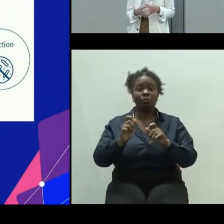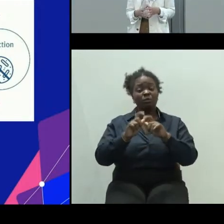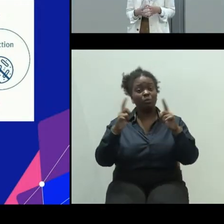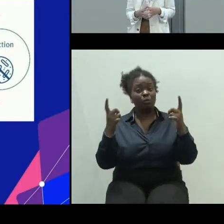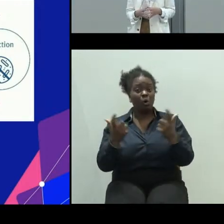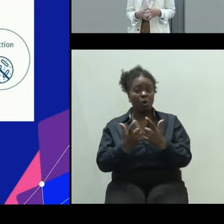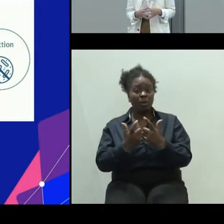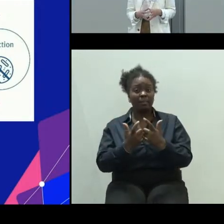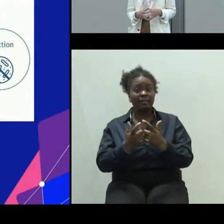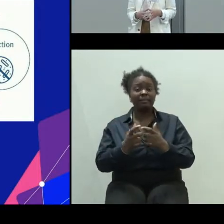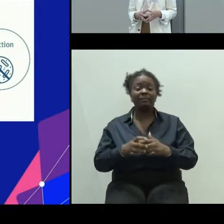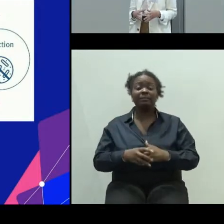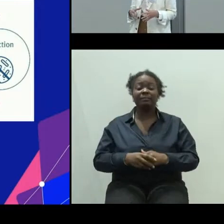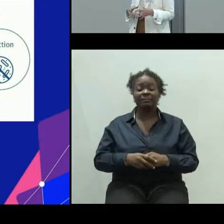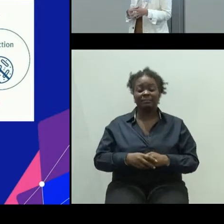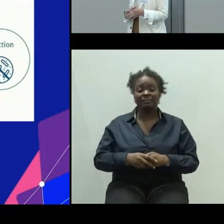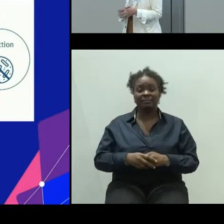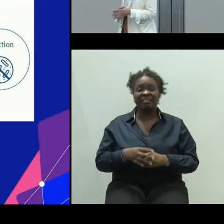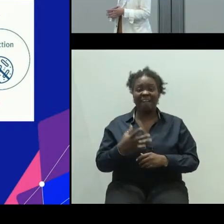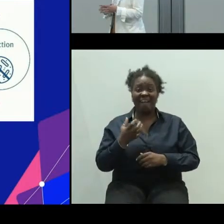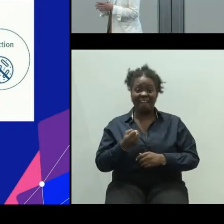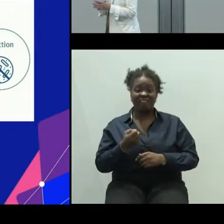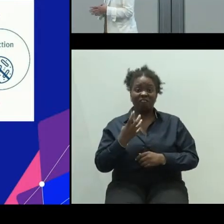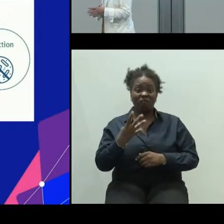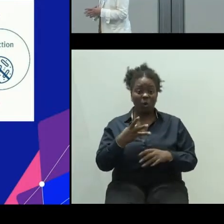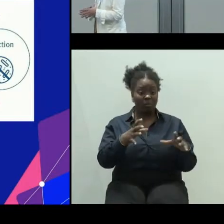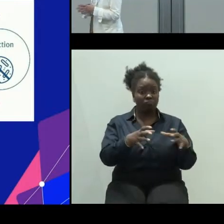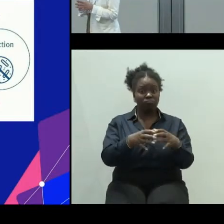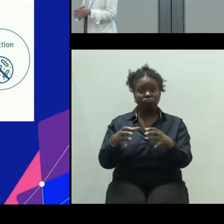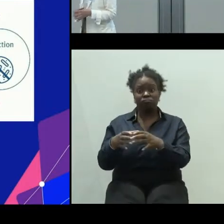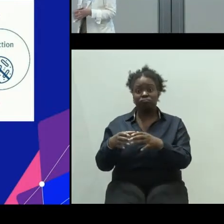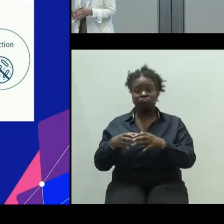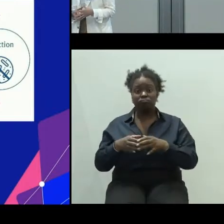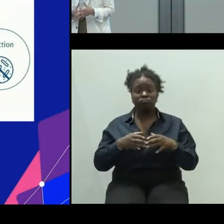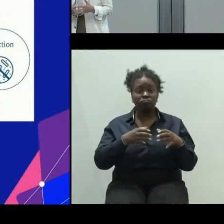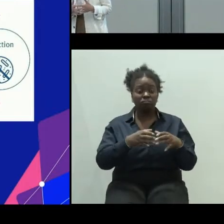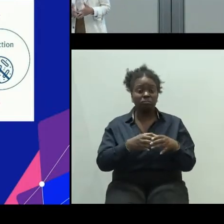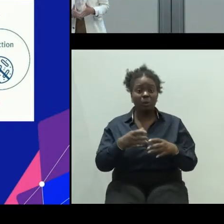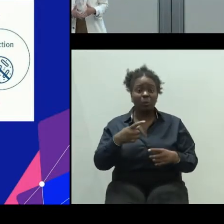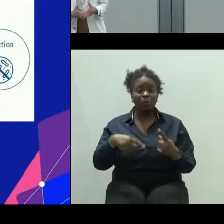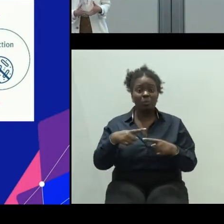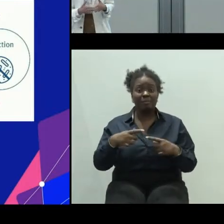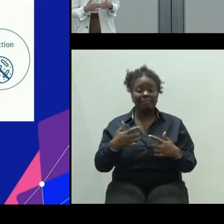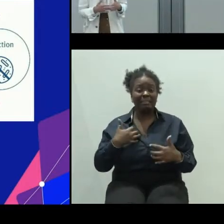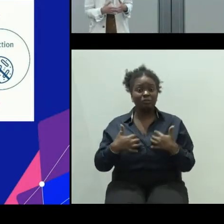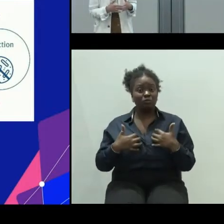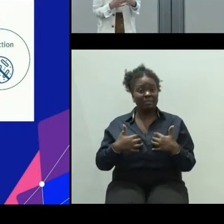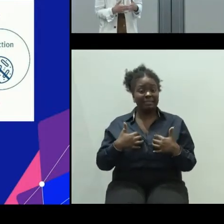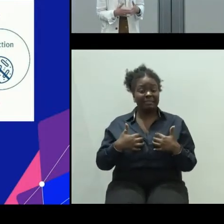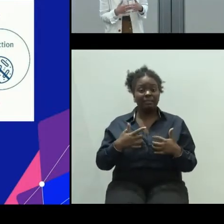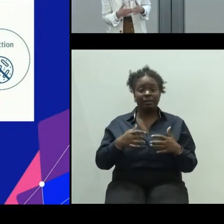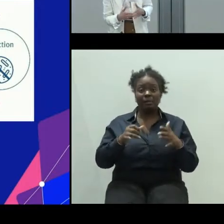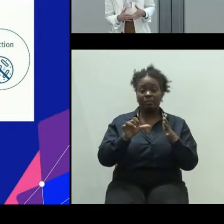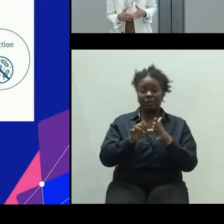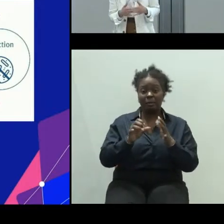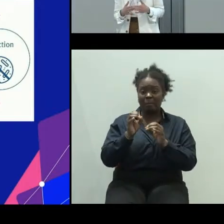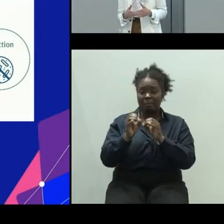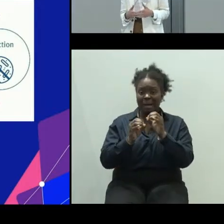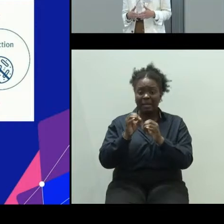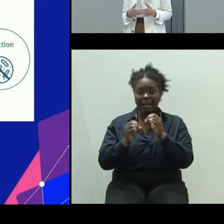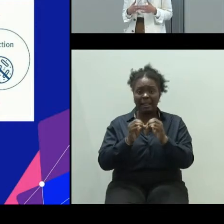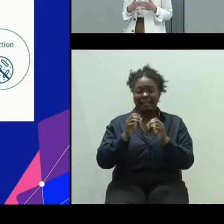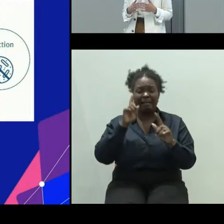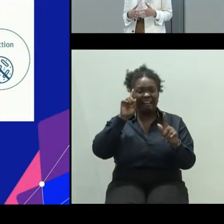on the strength of our 4 faculties, and in particular in IMSE, we are interested in problems in which molecular innovation